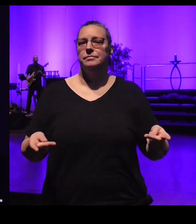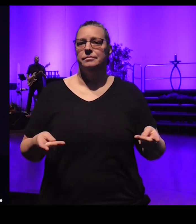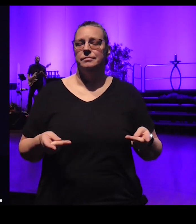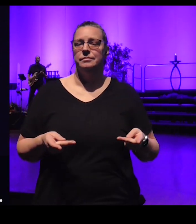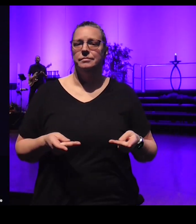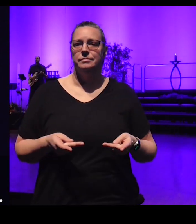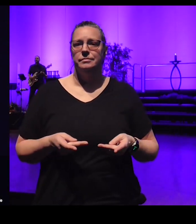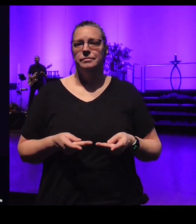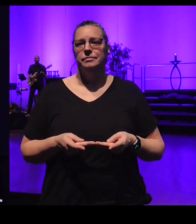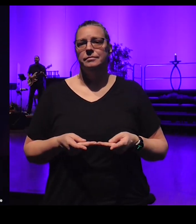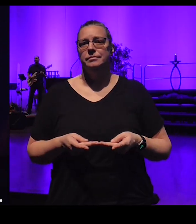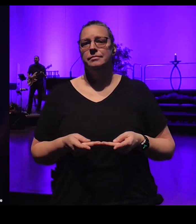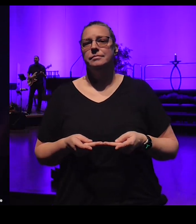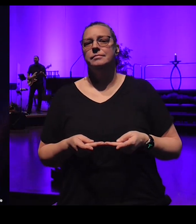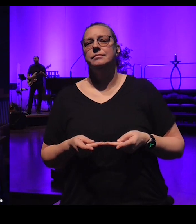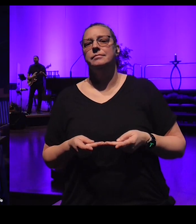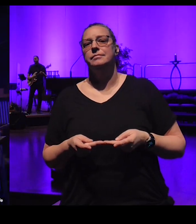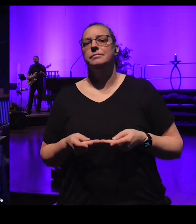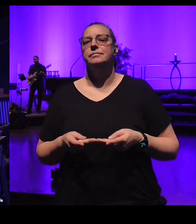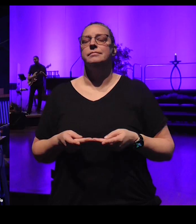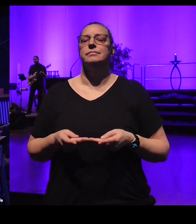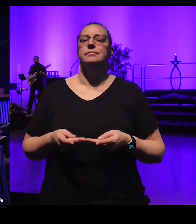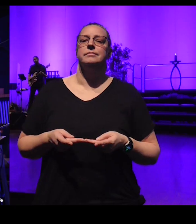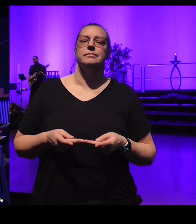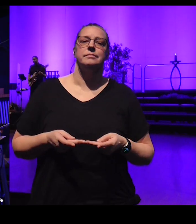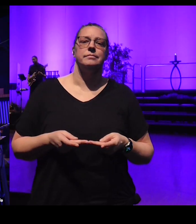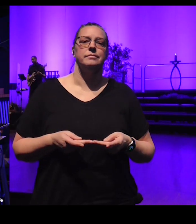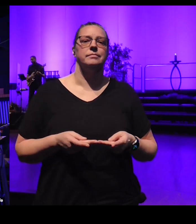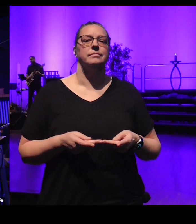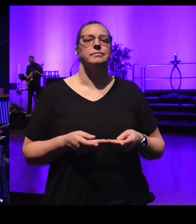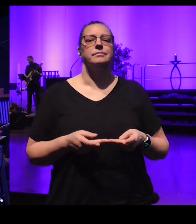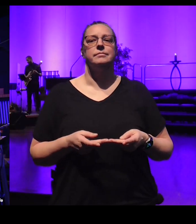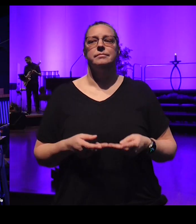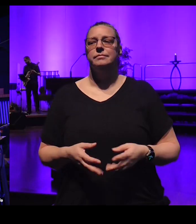God is in this place.